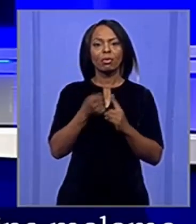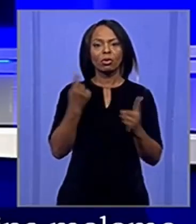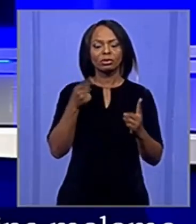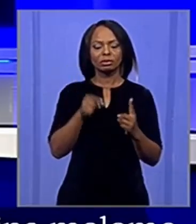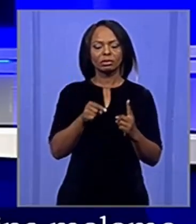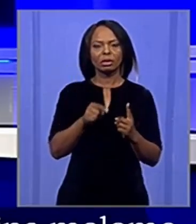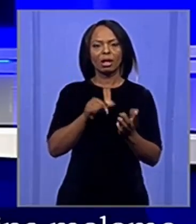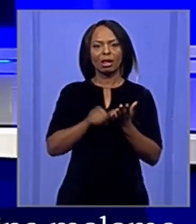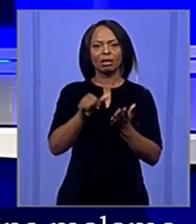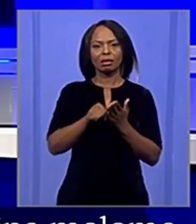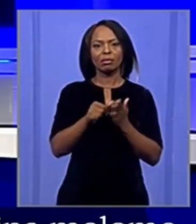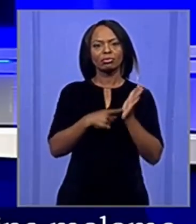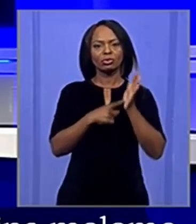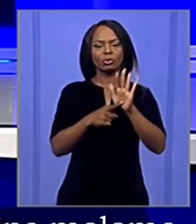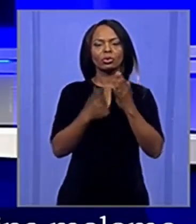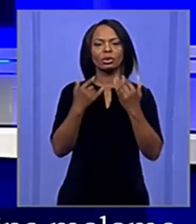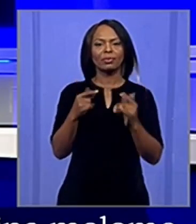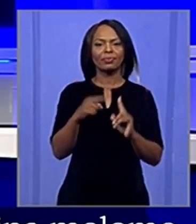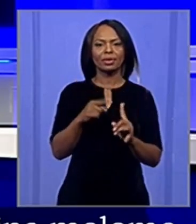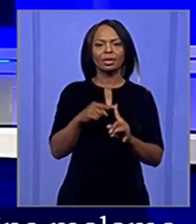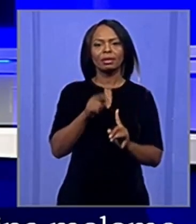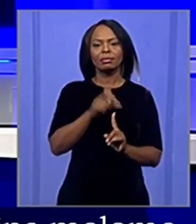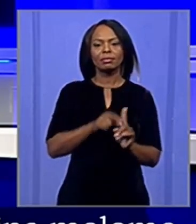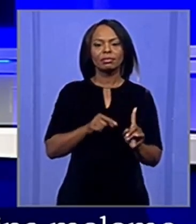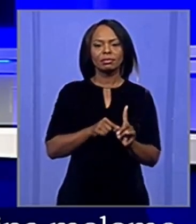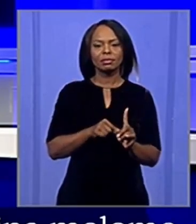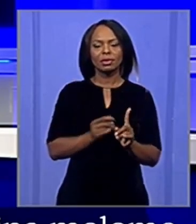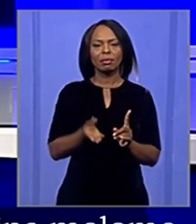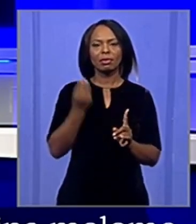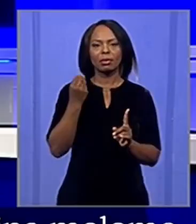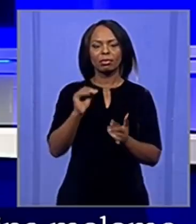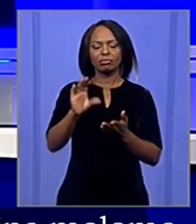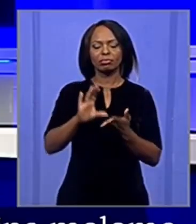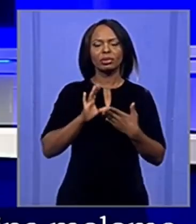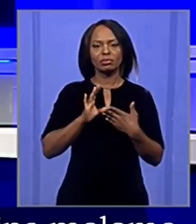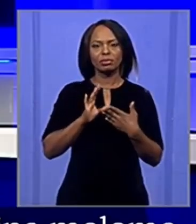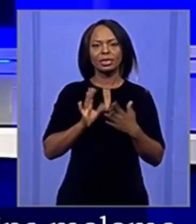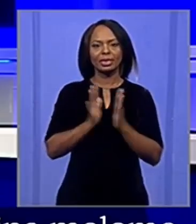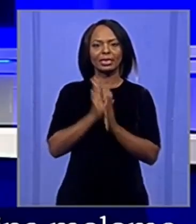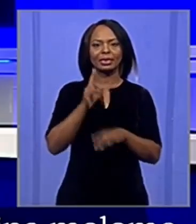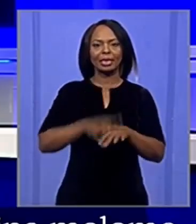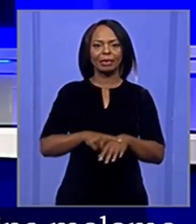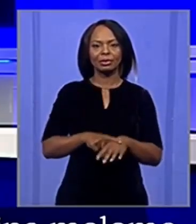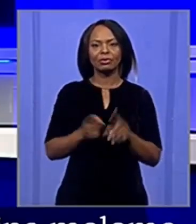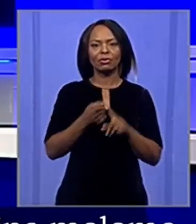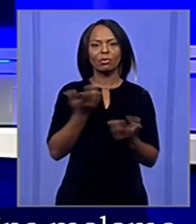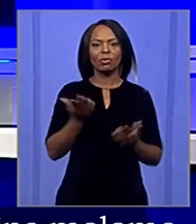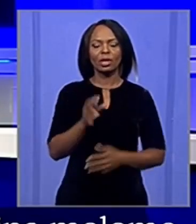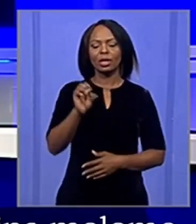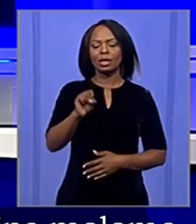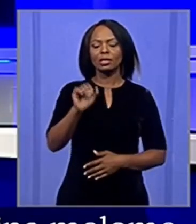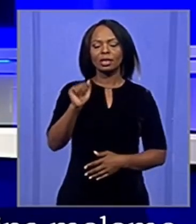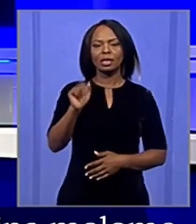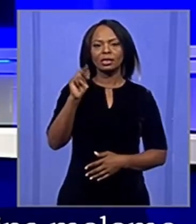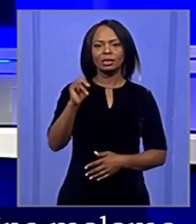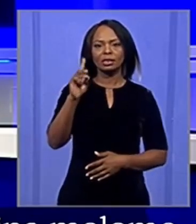beke le begile fa Mapisa-Nqakula a amogetse dituelo di le 10 makgetlo a farologaneng go tswa go rakontraka